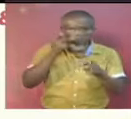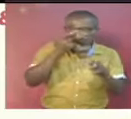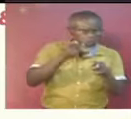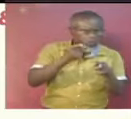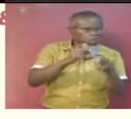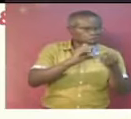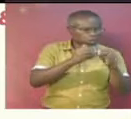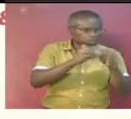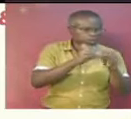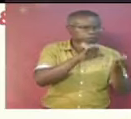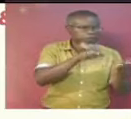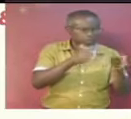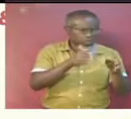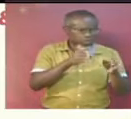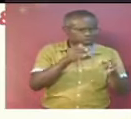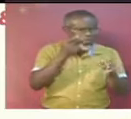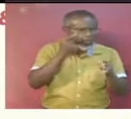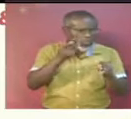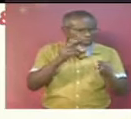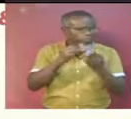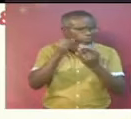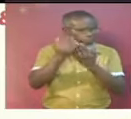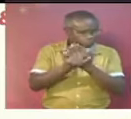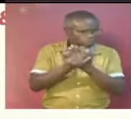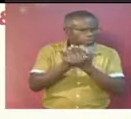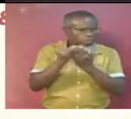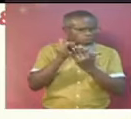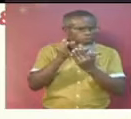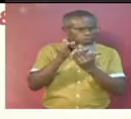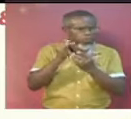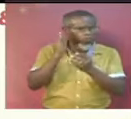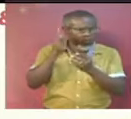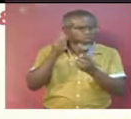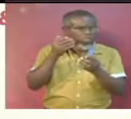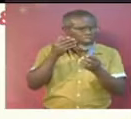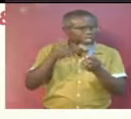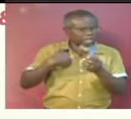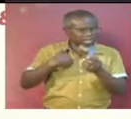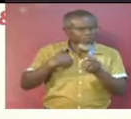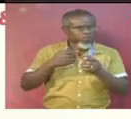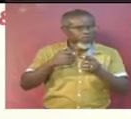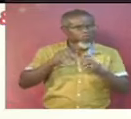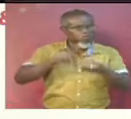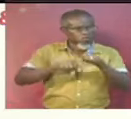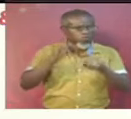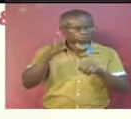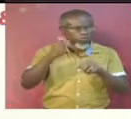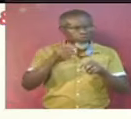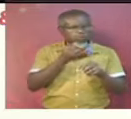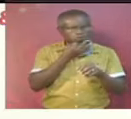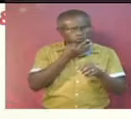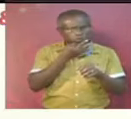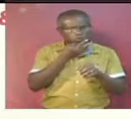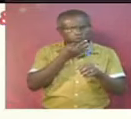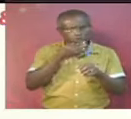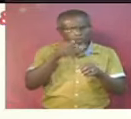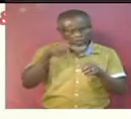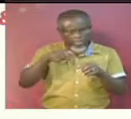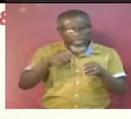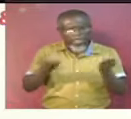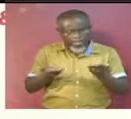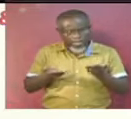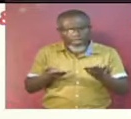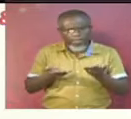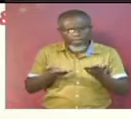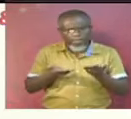to see a change in May, and we will actually bring that data to one of these conferences as soon as we've finished making an